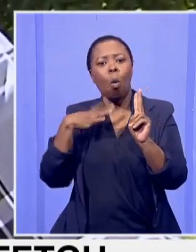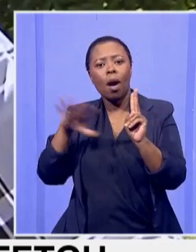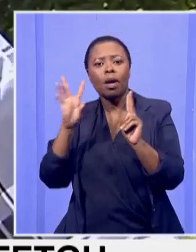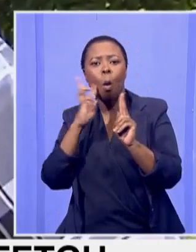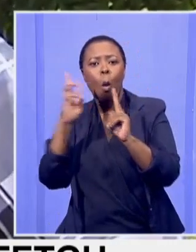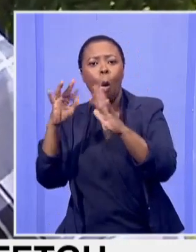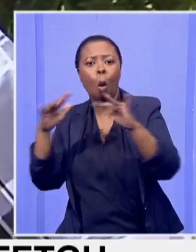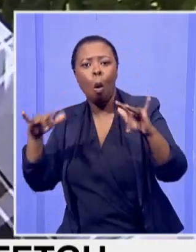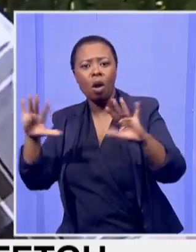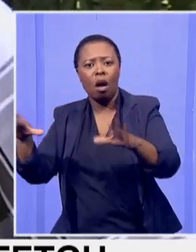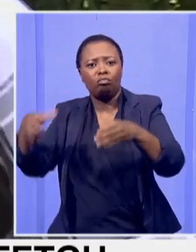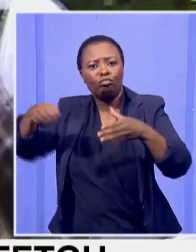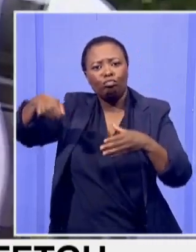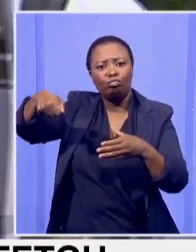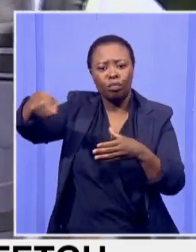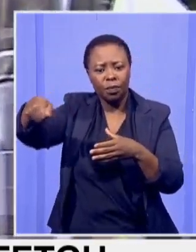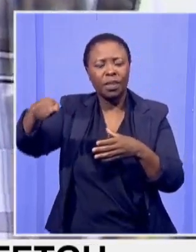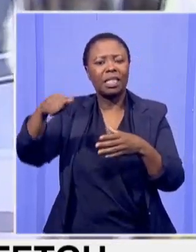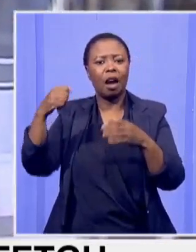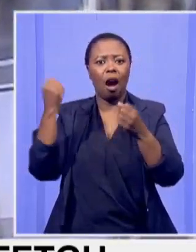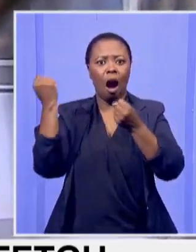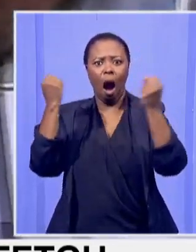Anna Jacobs here. Mayor,